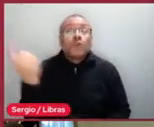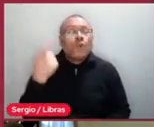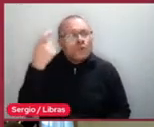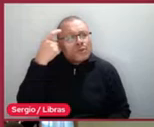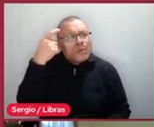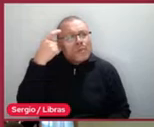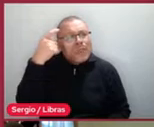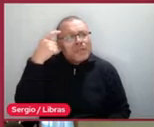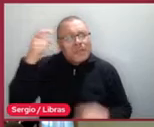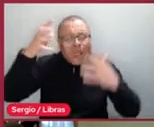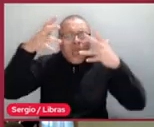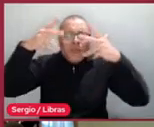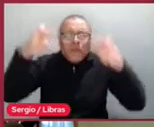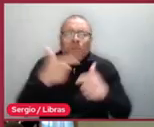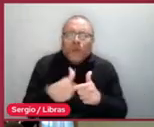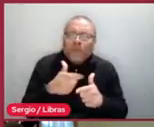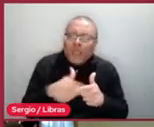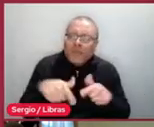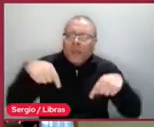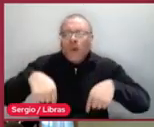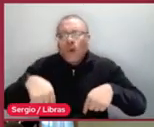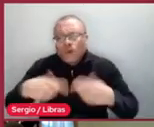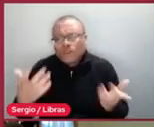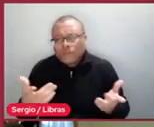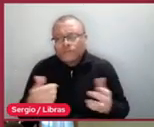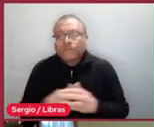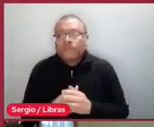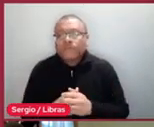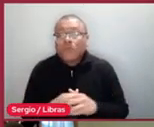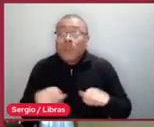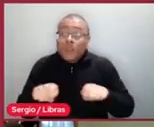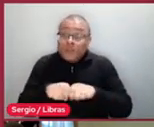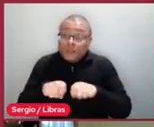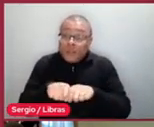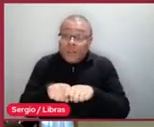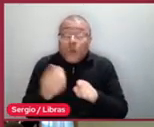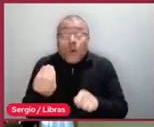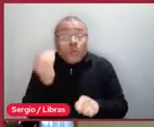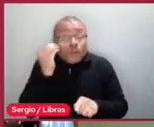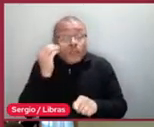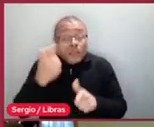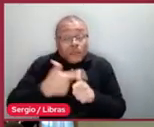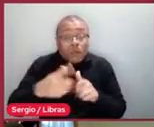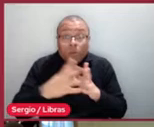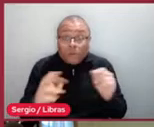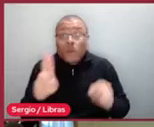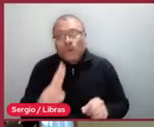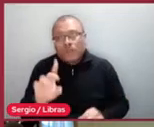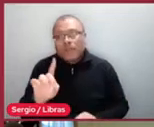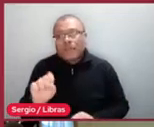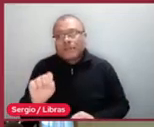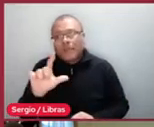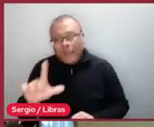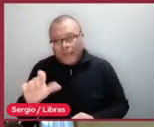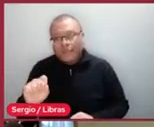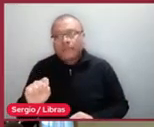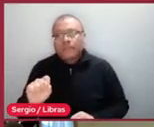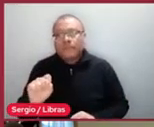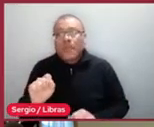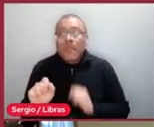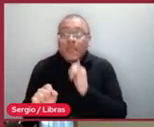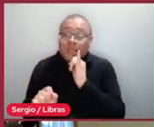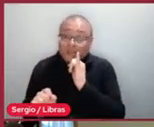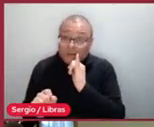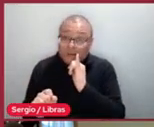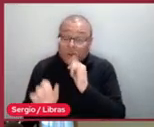are the abstraction problems that we do today, and how we are trying to solve them with DSLs, domain-specific languages. For example, I'm